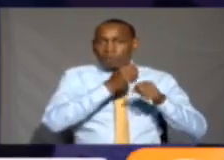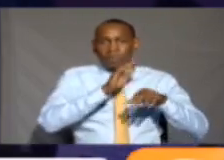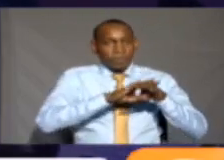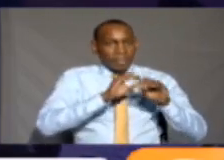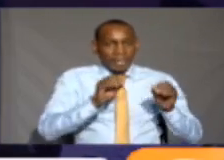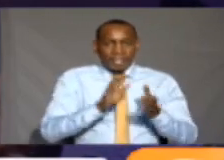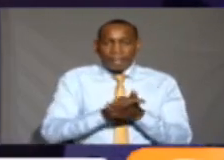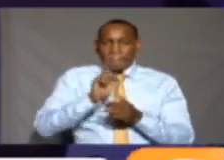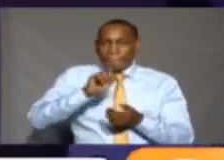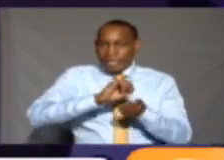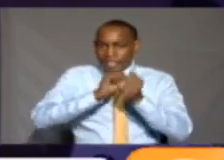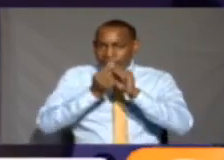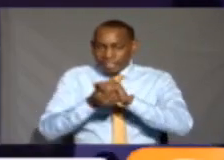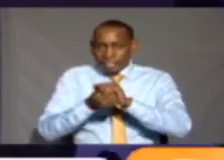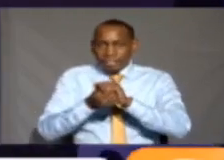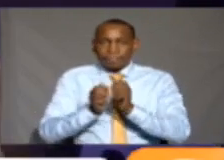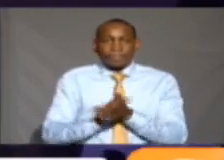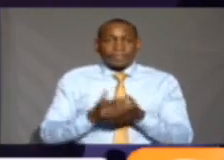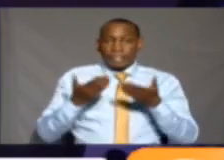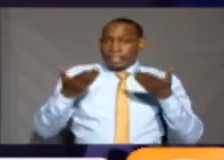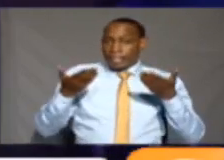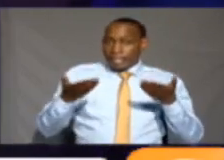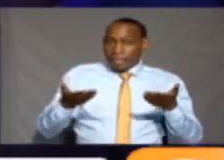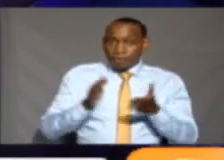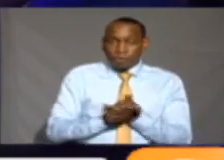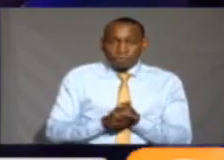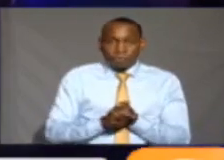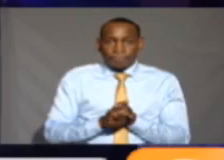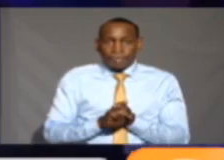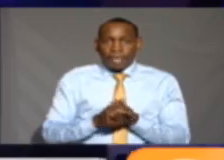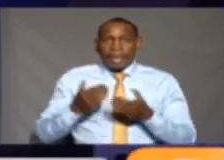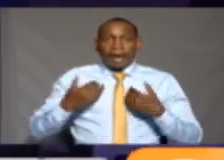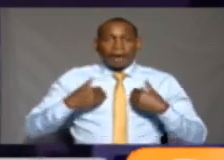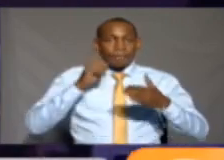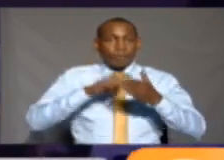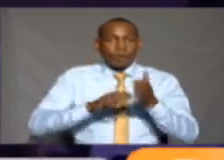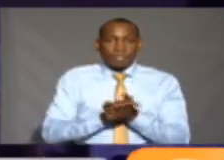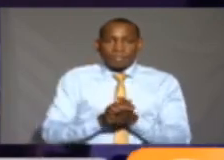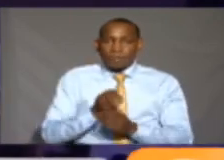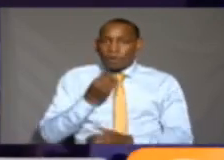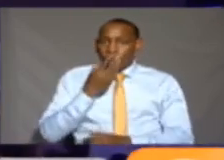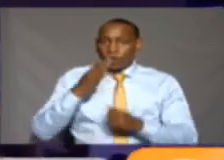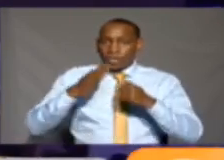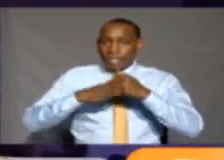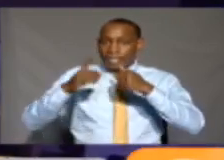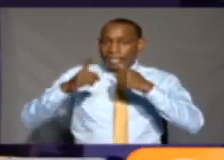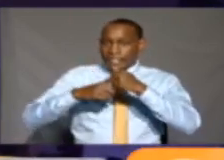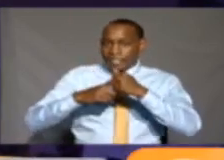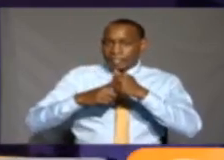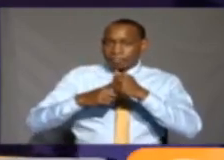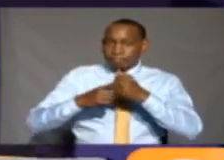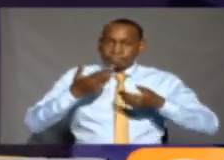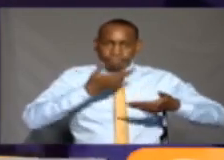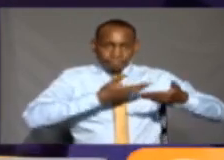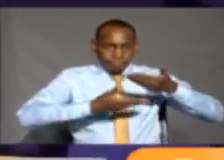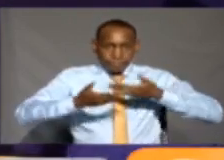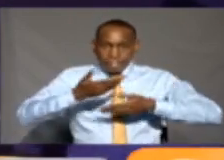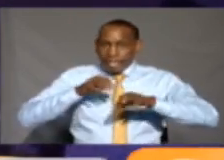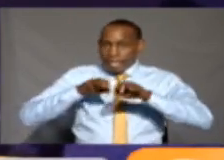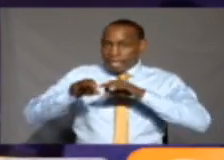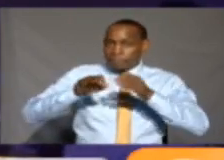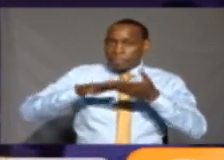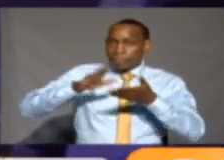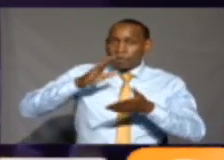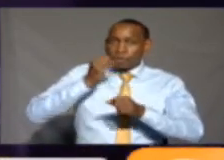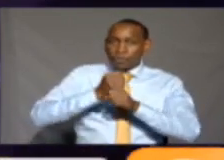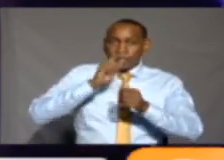You need to change the narrative. Now, here we are with what we call the Hot 96 Arena Hangout. And to explain further what